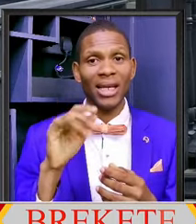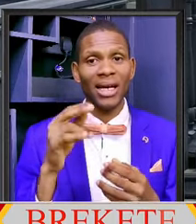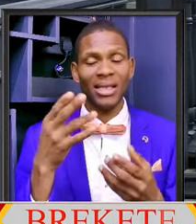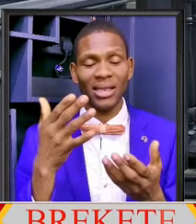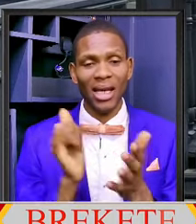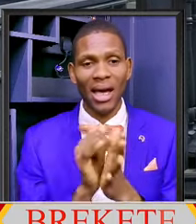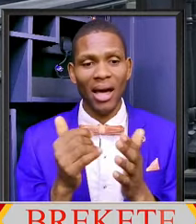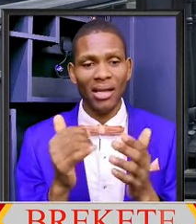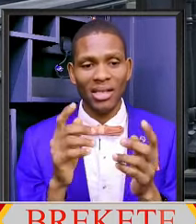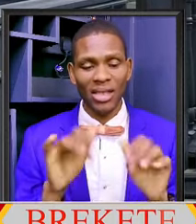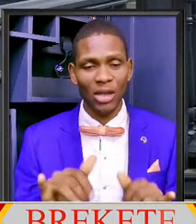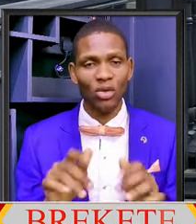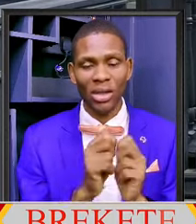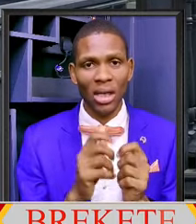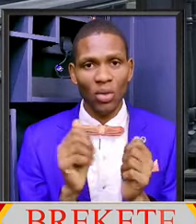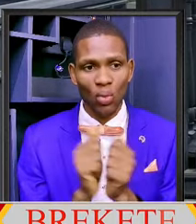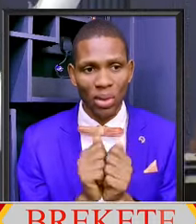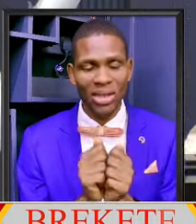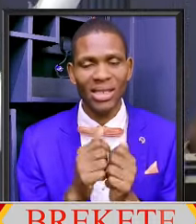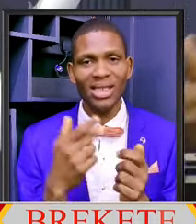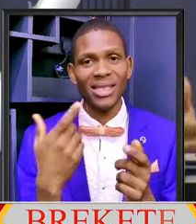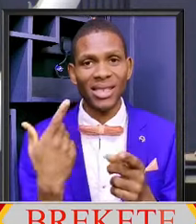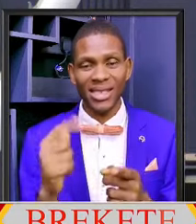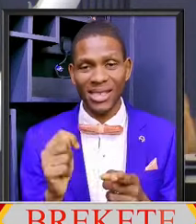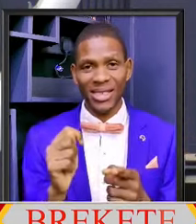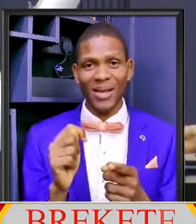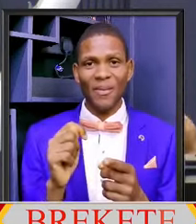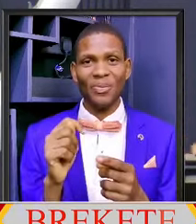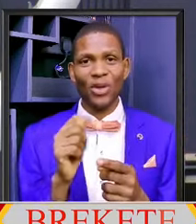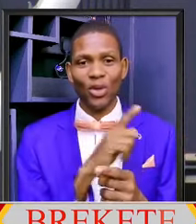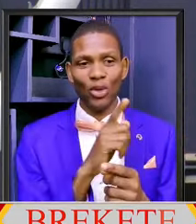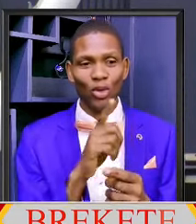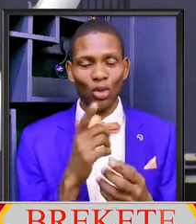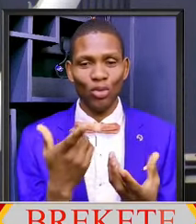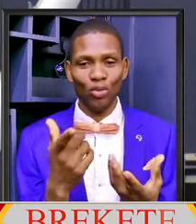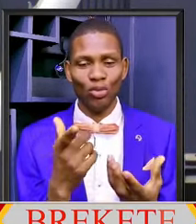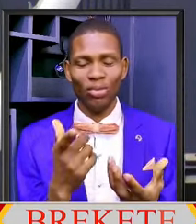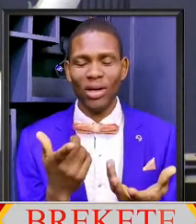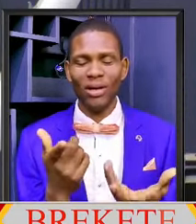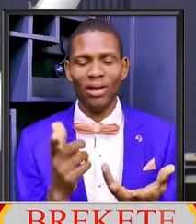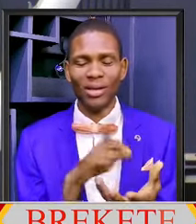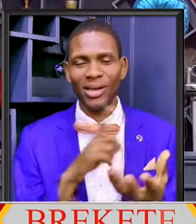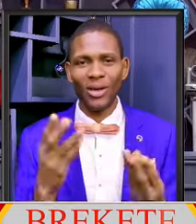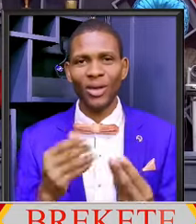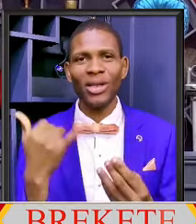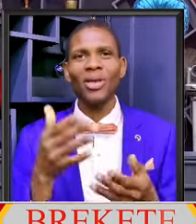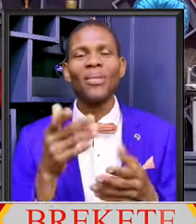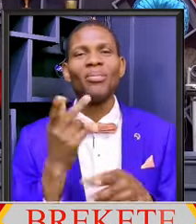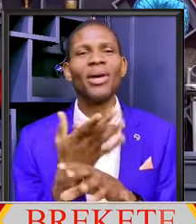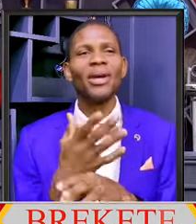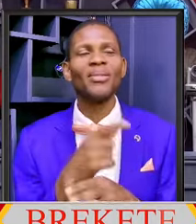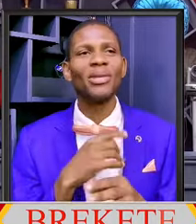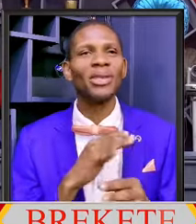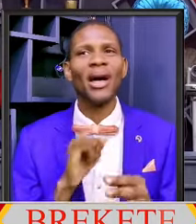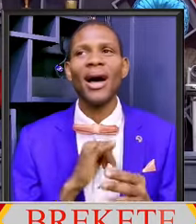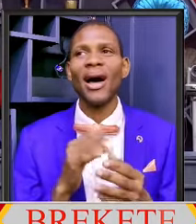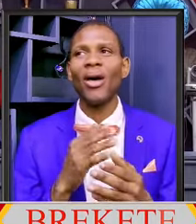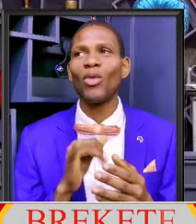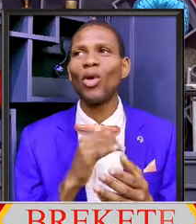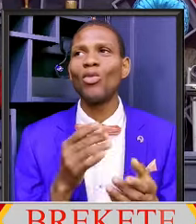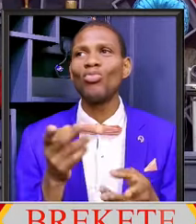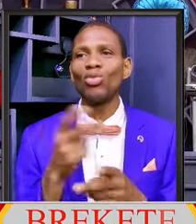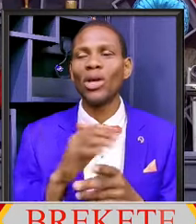sir. Landlord will come beg and my beg. We won't put our borehole on top of your generator. Let's appreciate. Yes. That is, I pass my